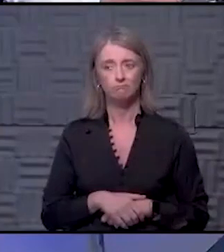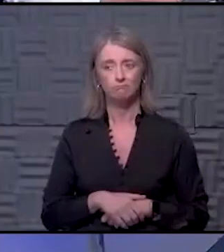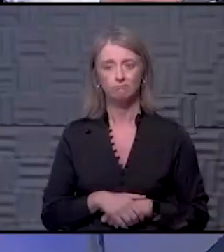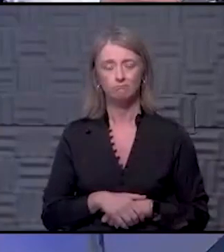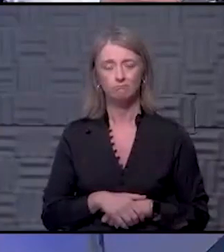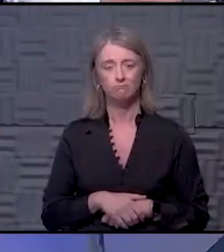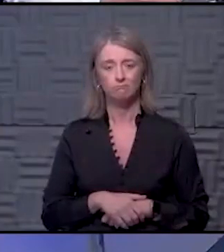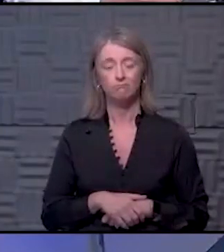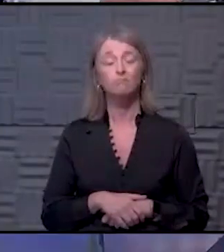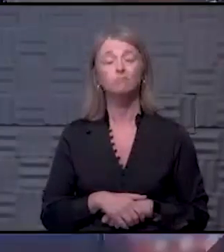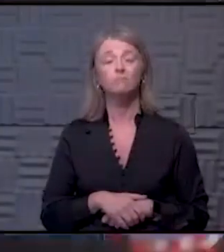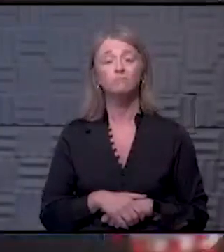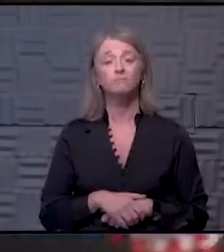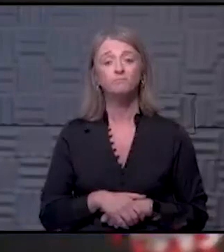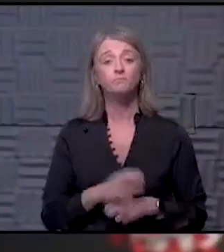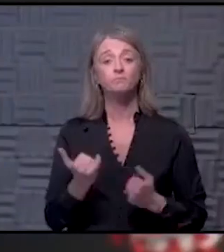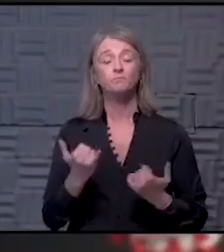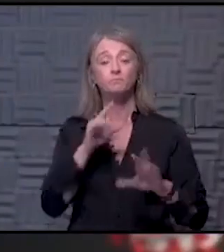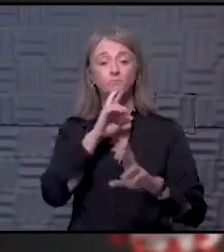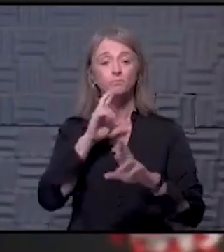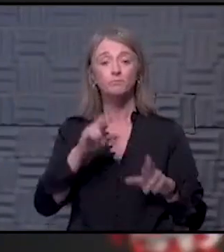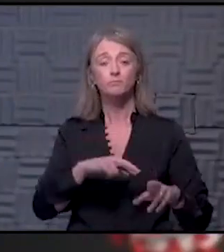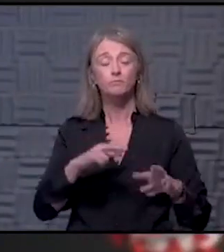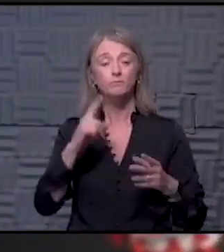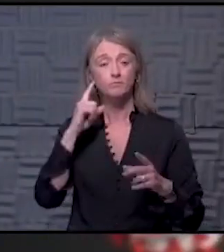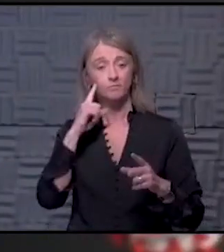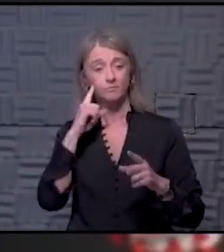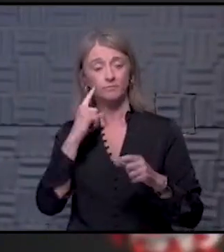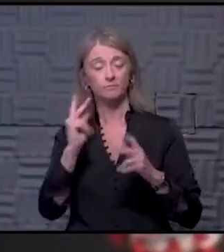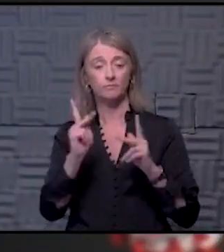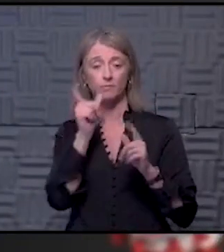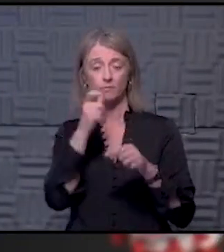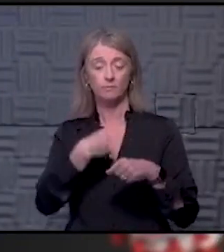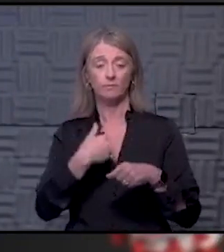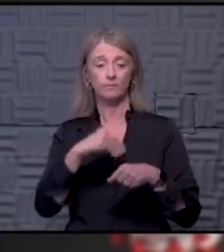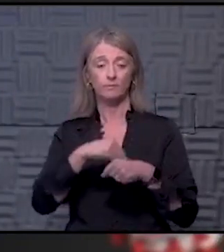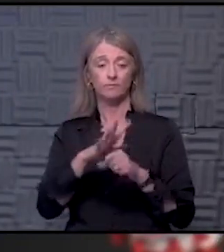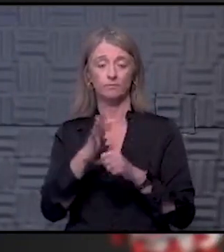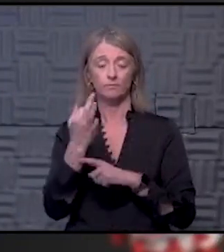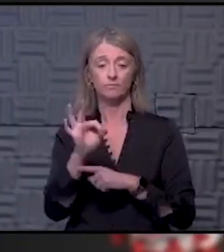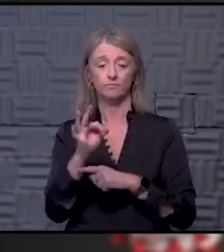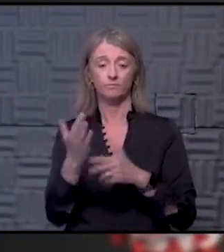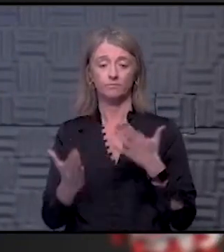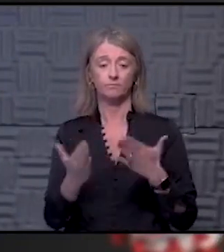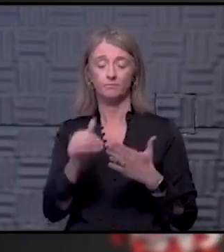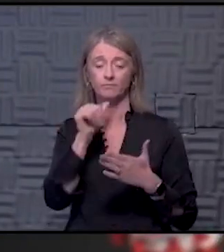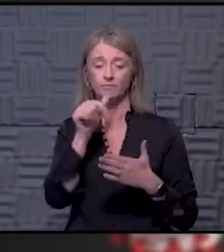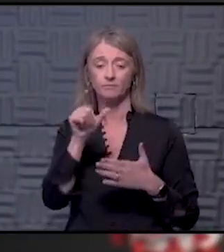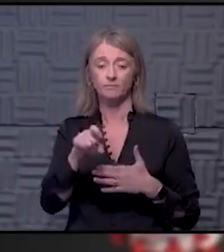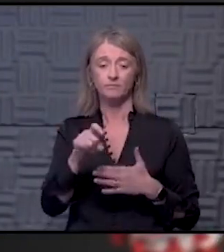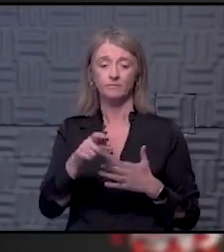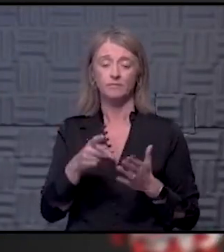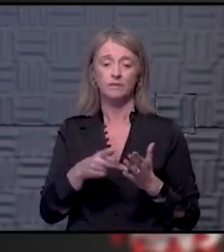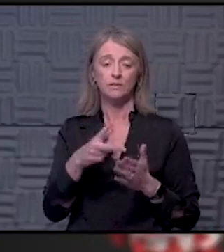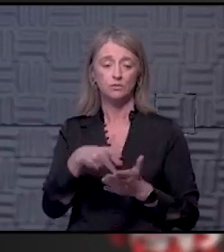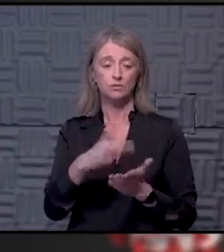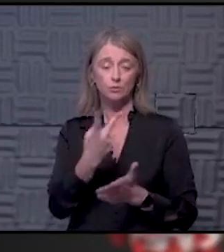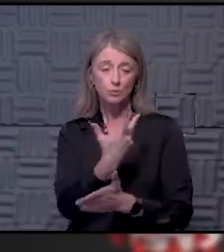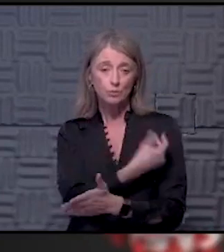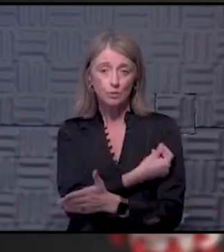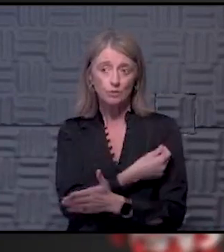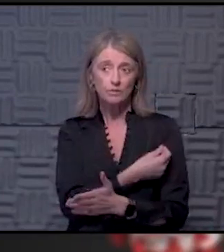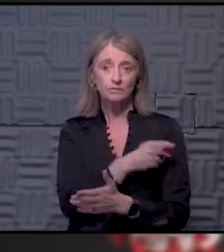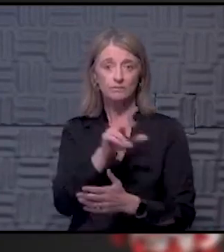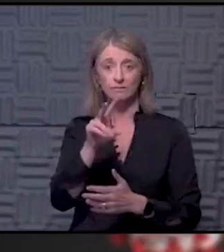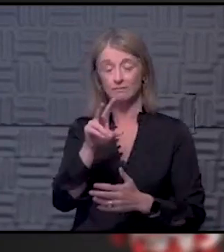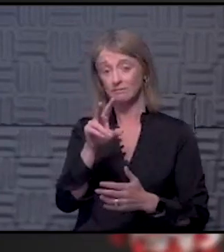right. It has been reported that people who have had COVID-19 may not need 2 doses of the vaccine. Is